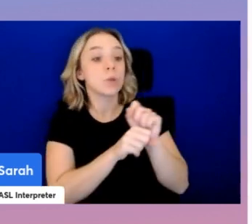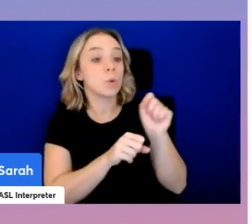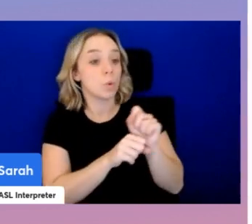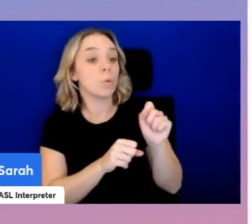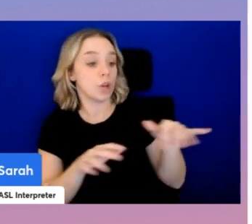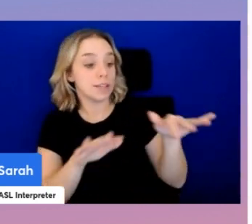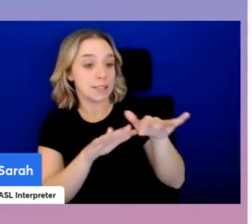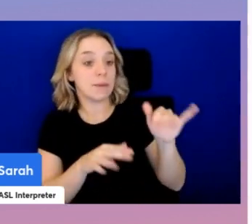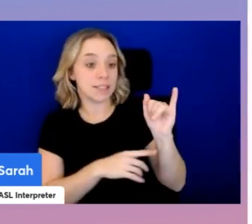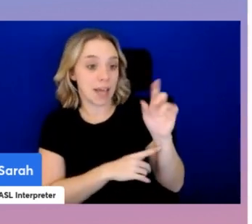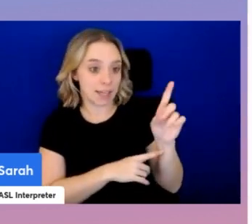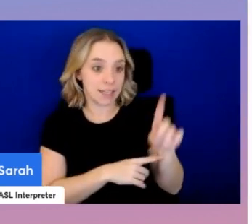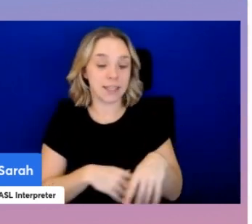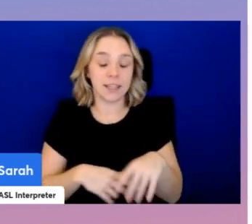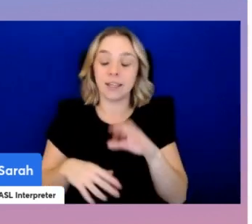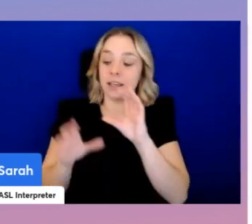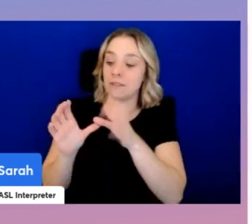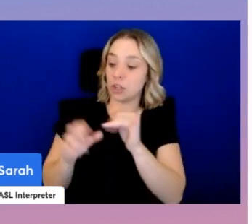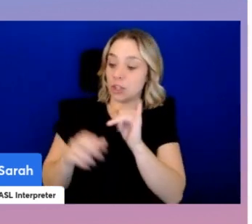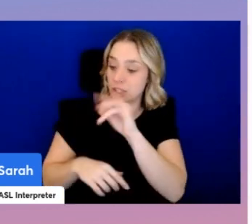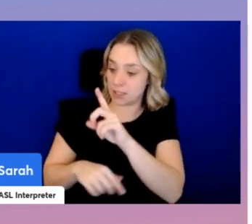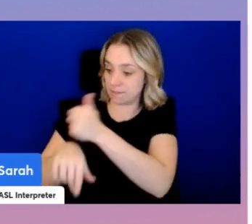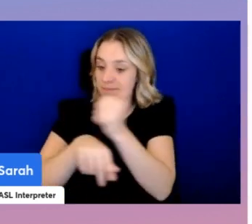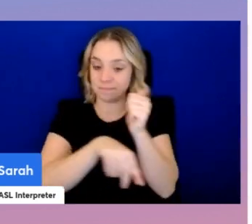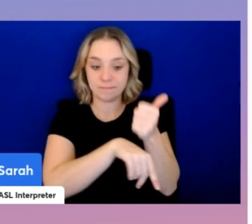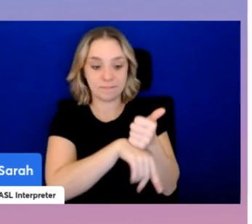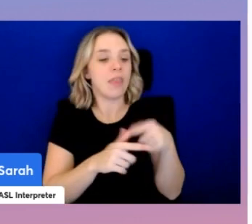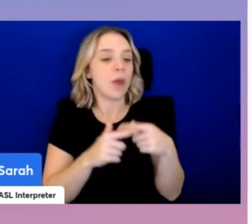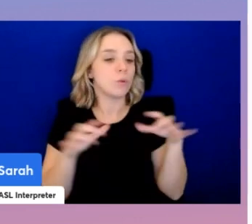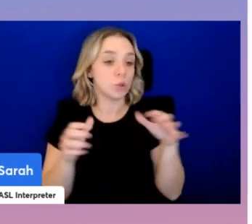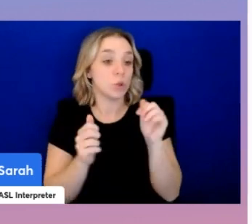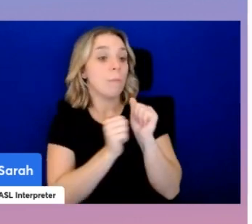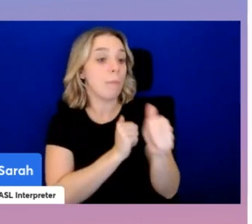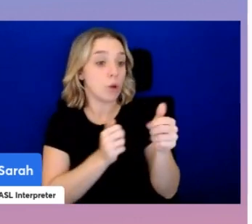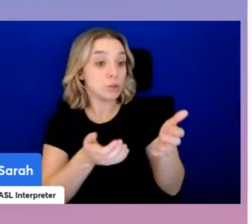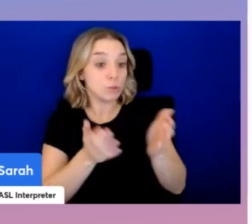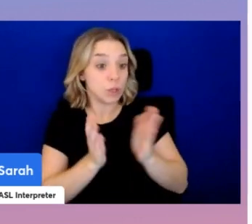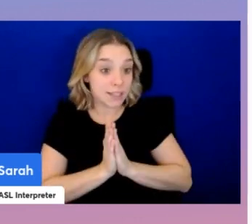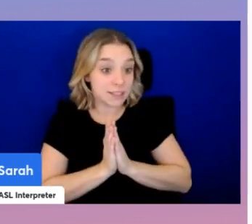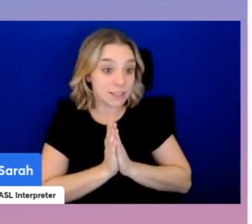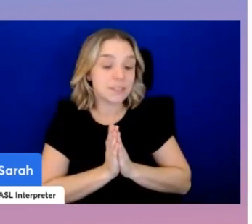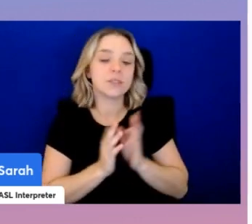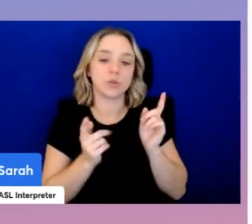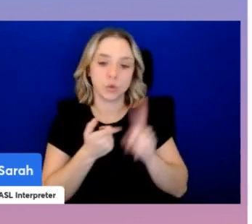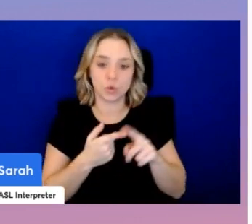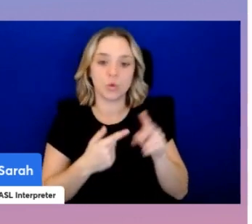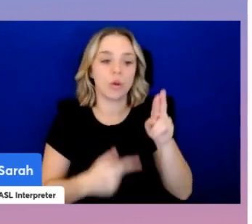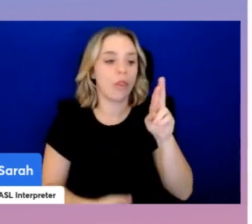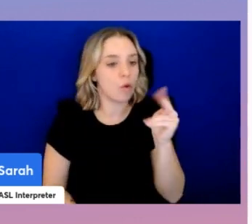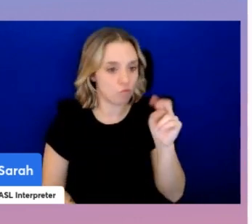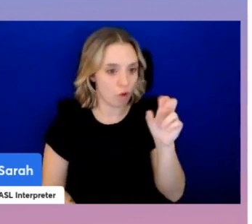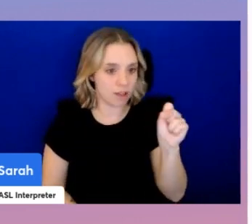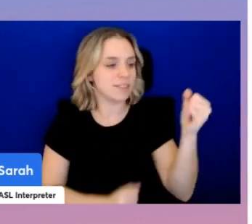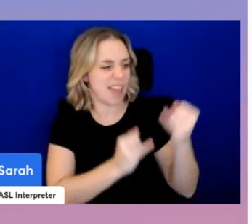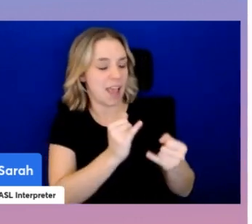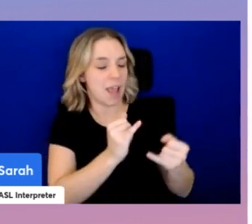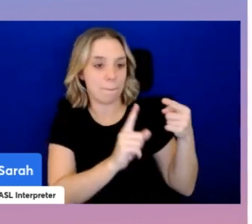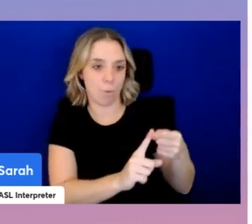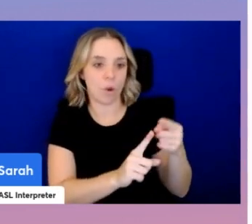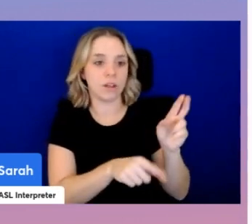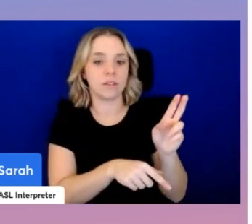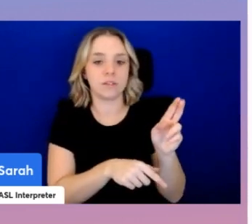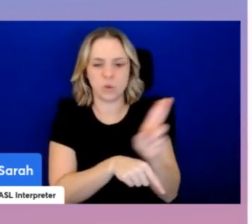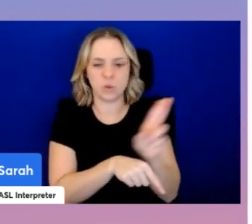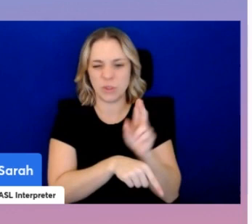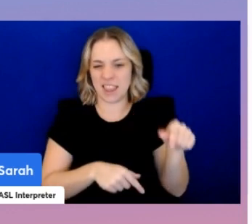configuration ID, and then we do a post request to the runs endpoint using